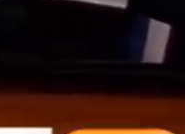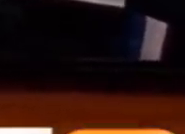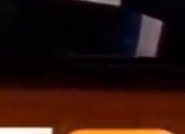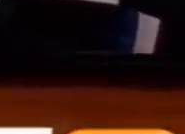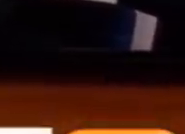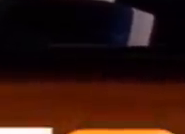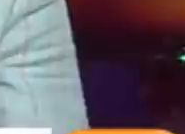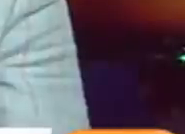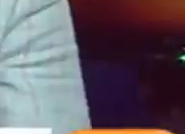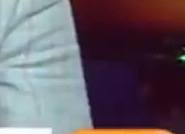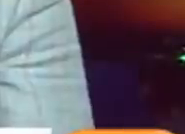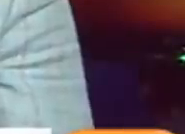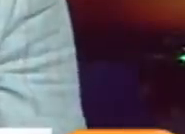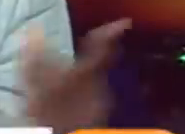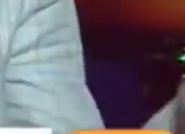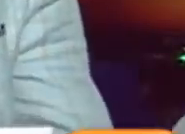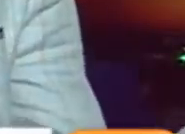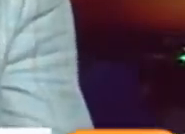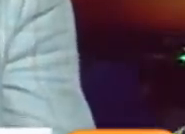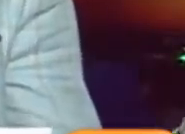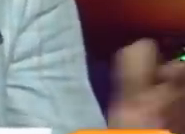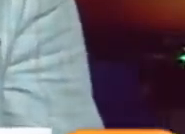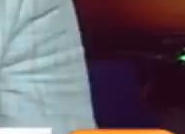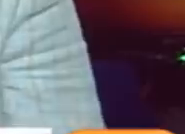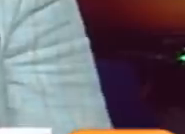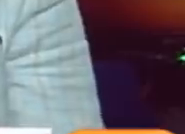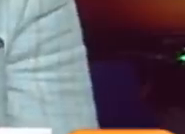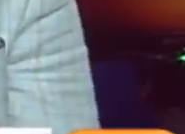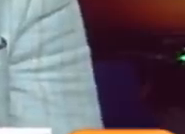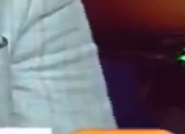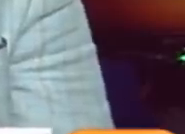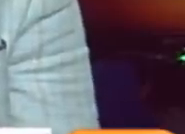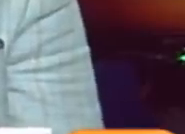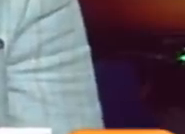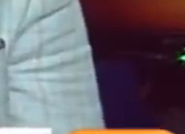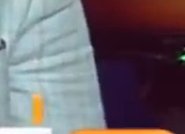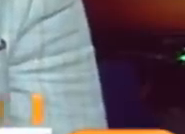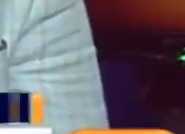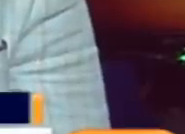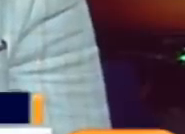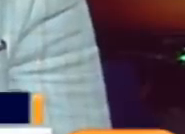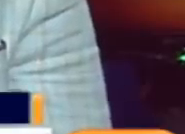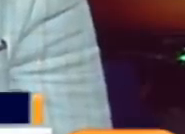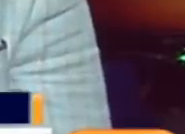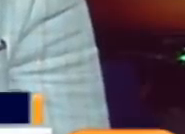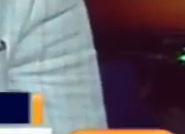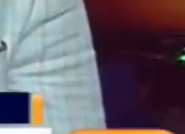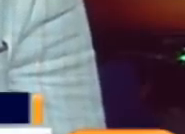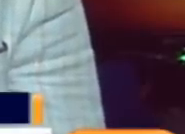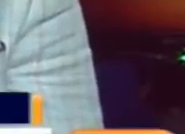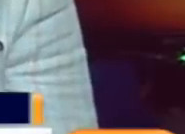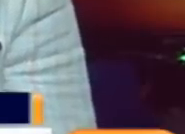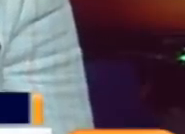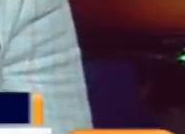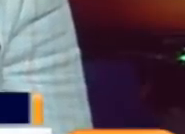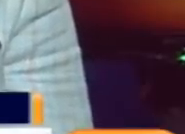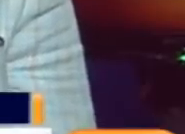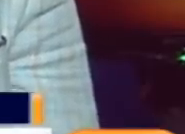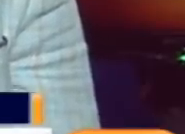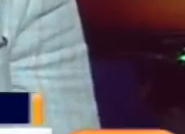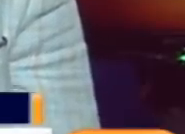Thank you very much, Hussein. First, it's a very beautiful story. Indeed, Cuba's system is quite commendable